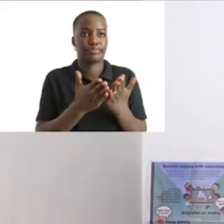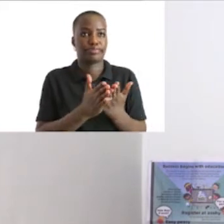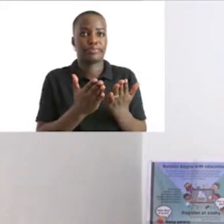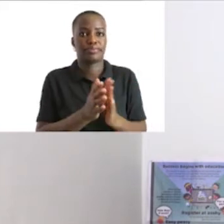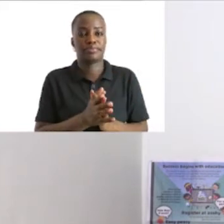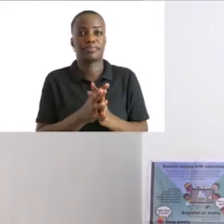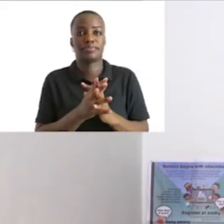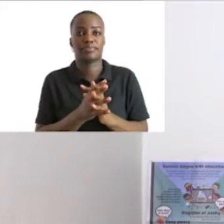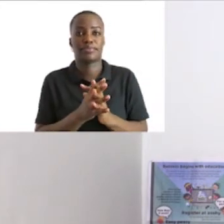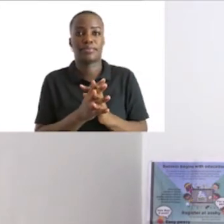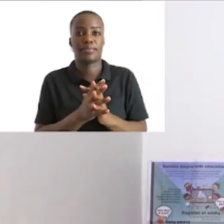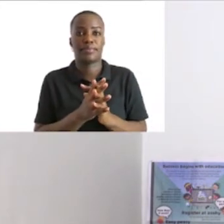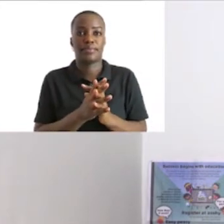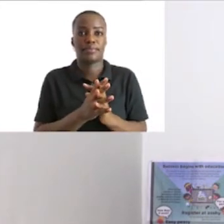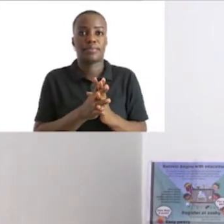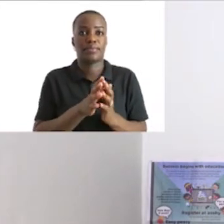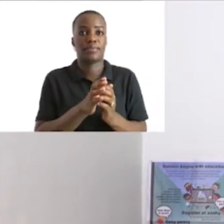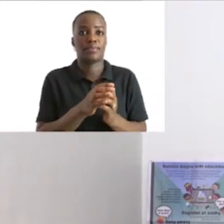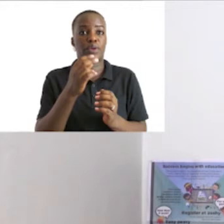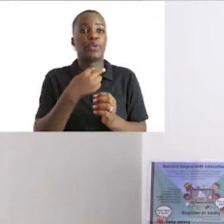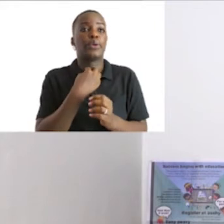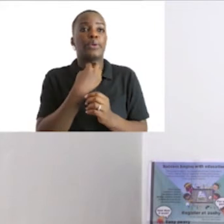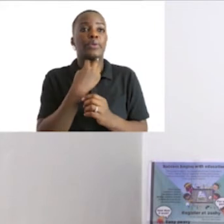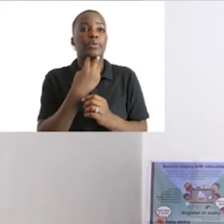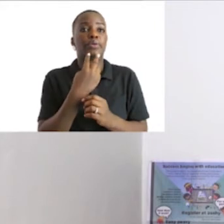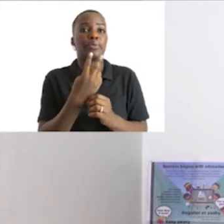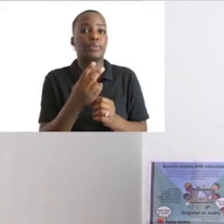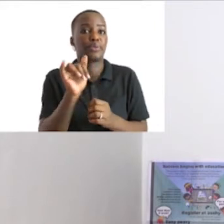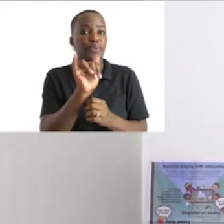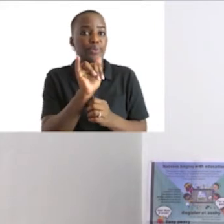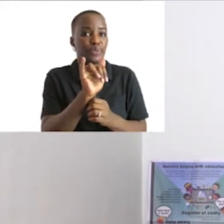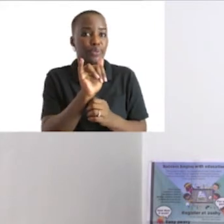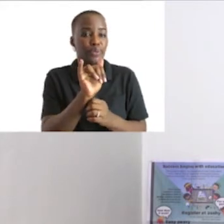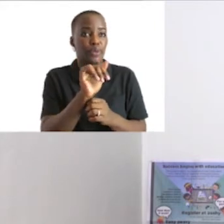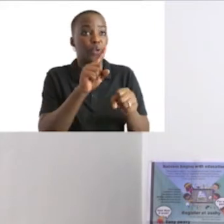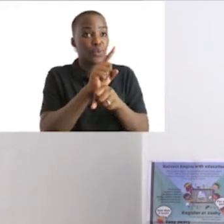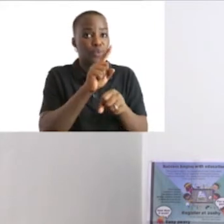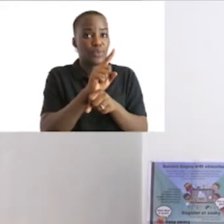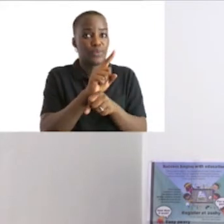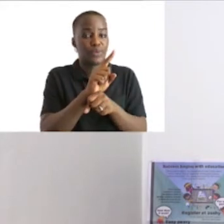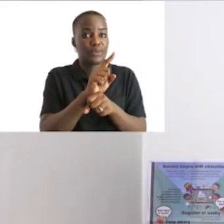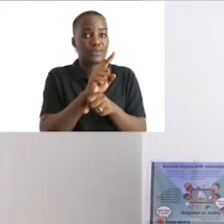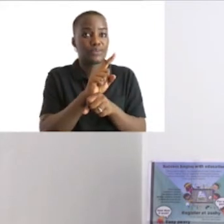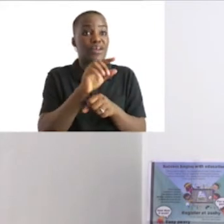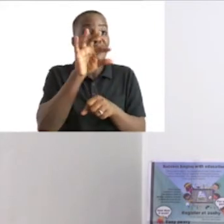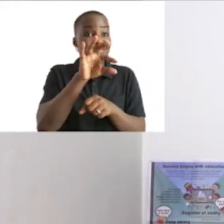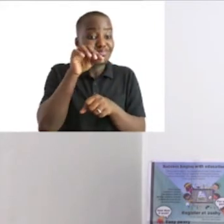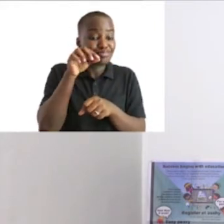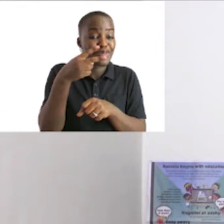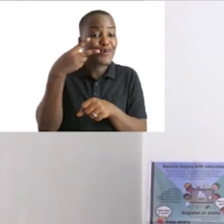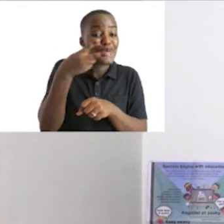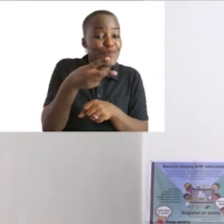them and we are going to say which word is first to be found.